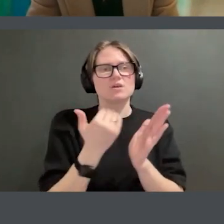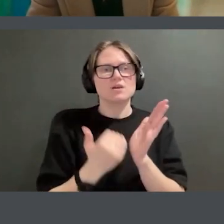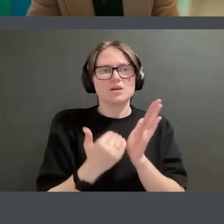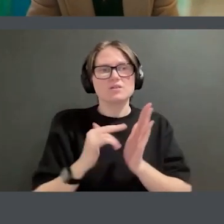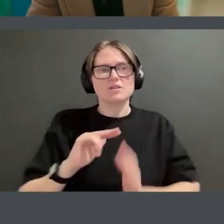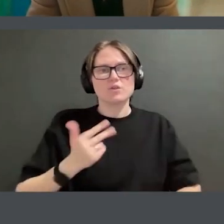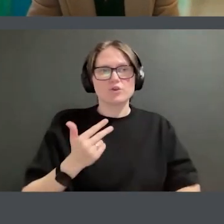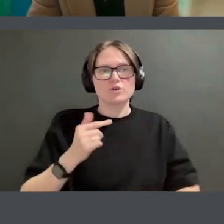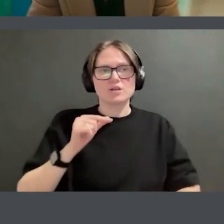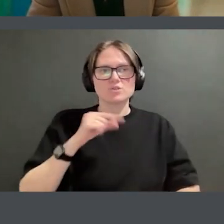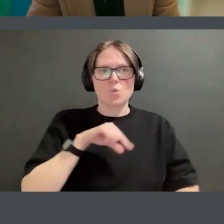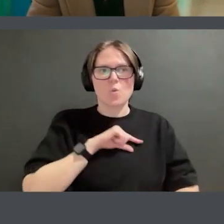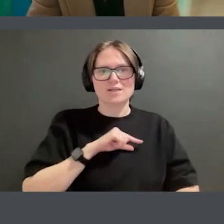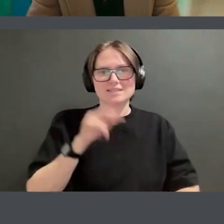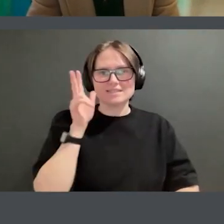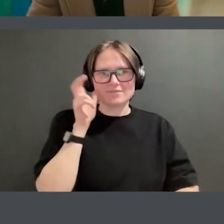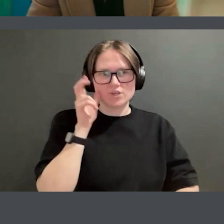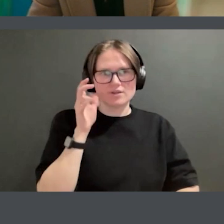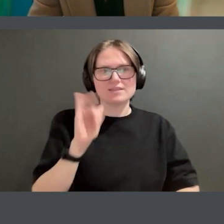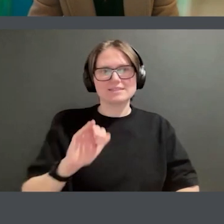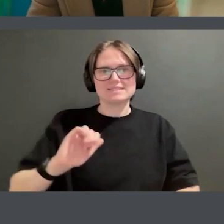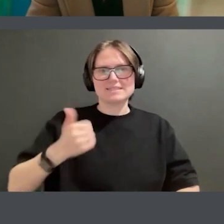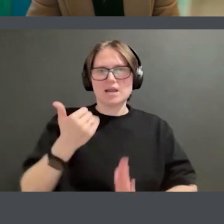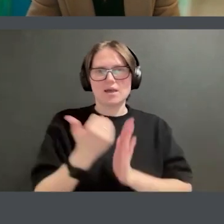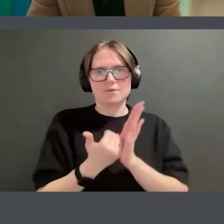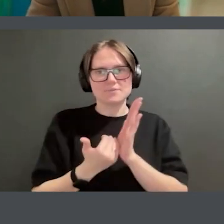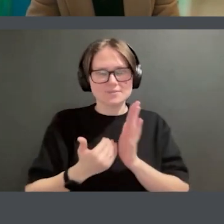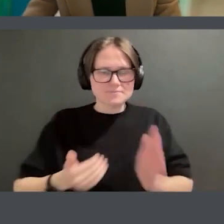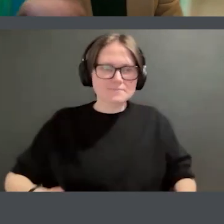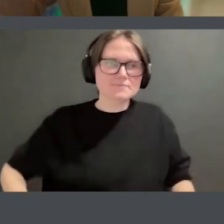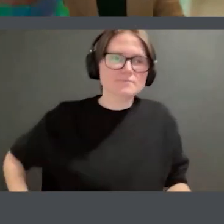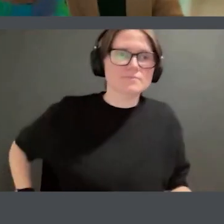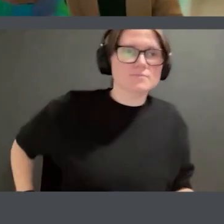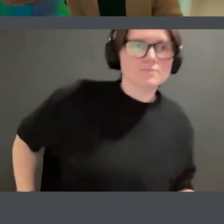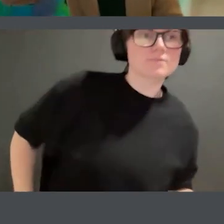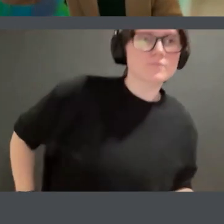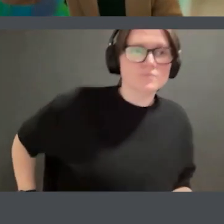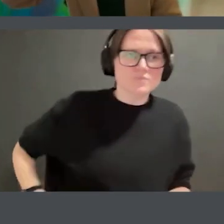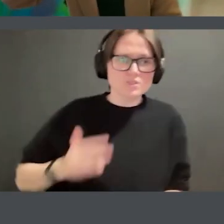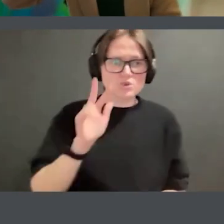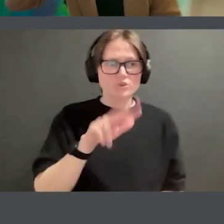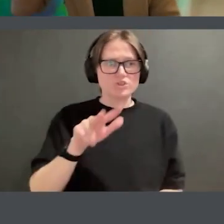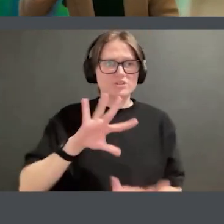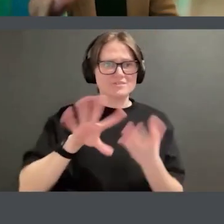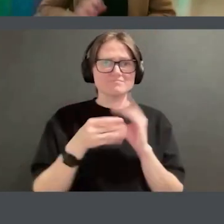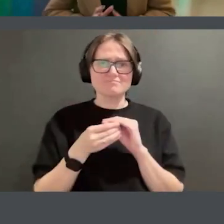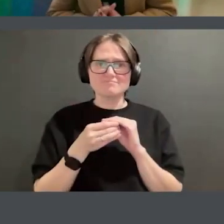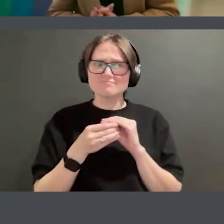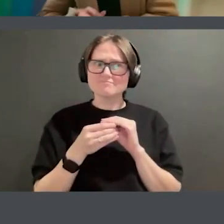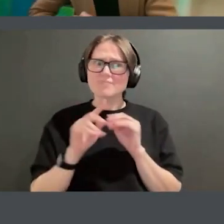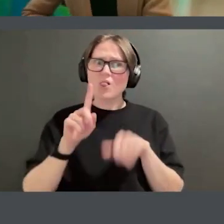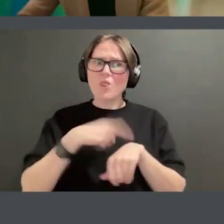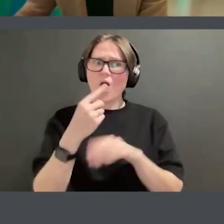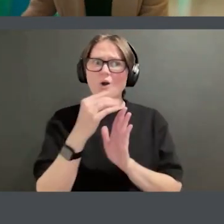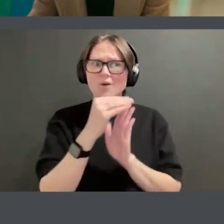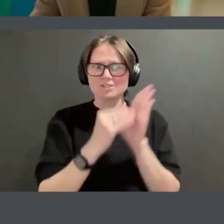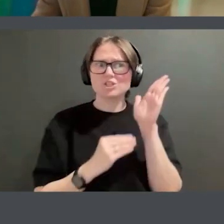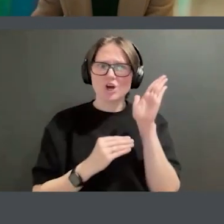is qualities of hearing scale, so that is 10 items. So 33 items is quite a few items. It's a long questionnaire. So